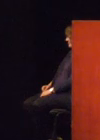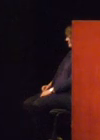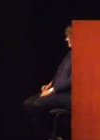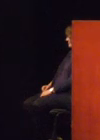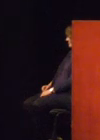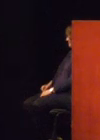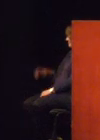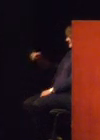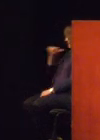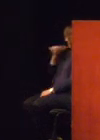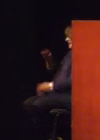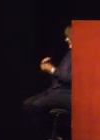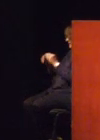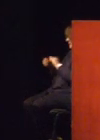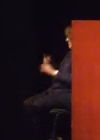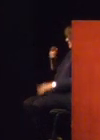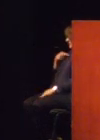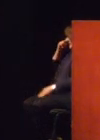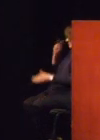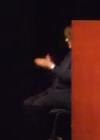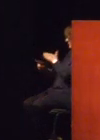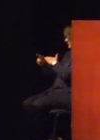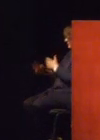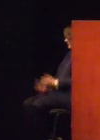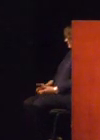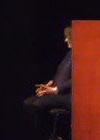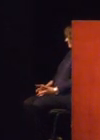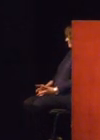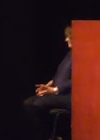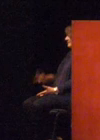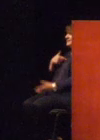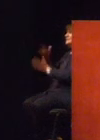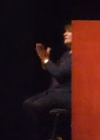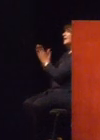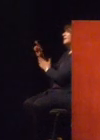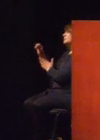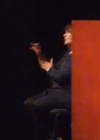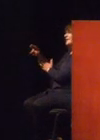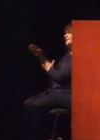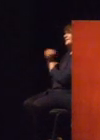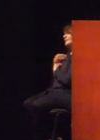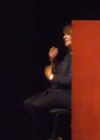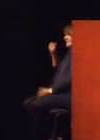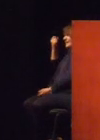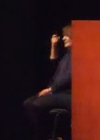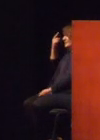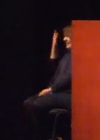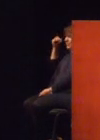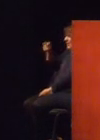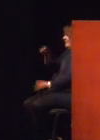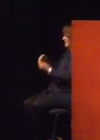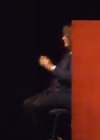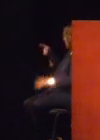It wasn't the number I thought we were going to see. And I asked him if he could help give me some context. And so